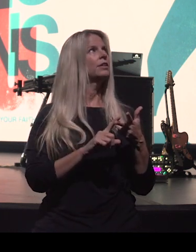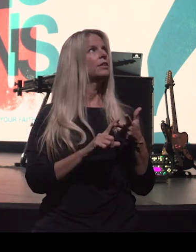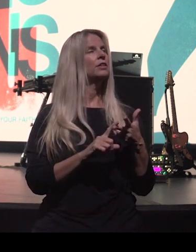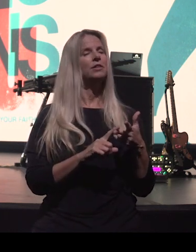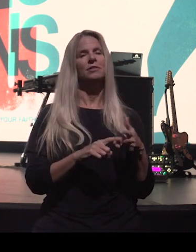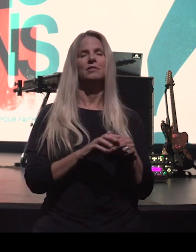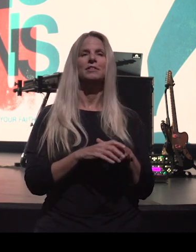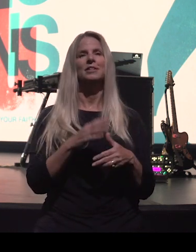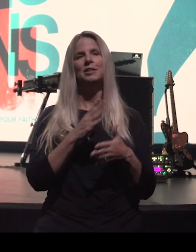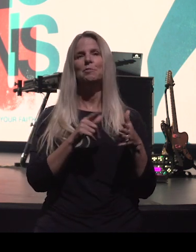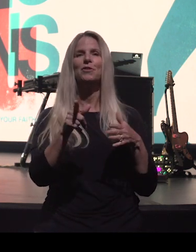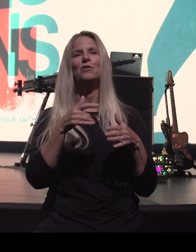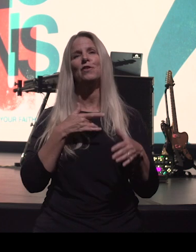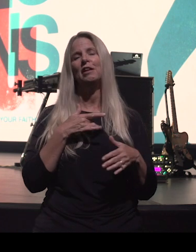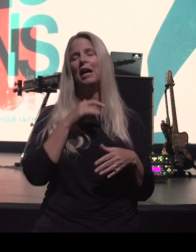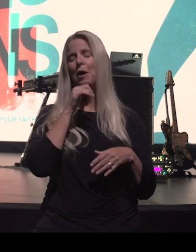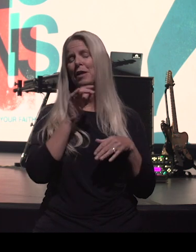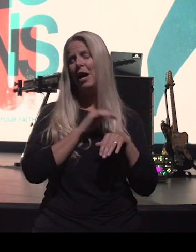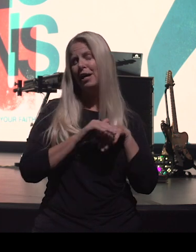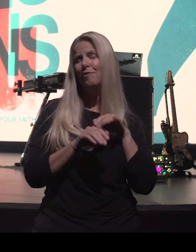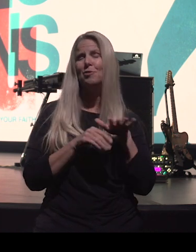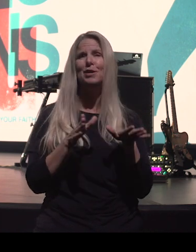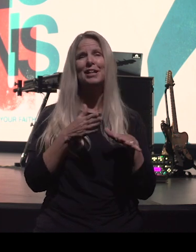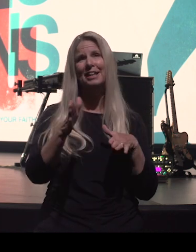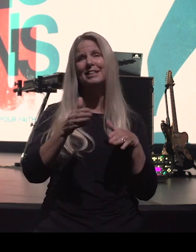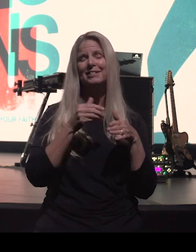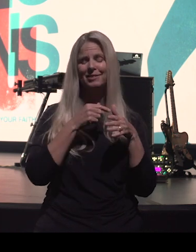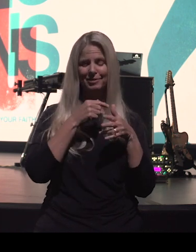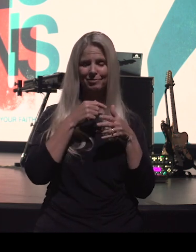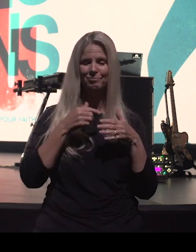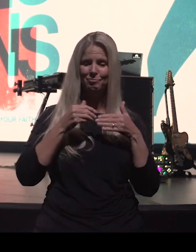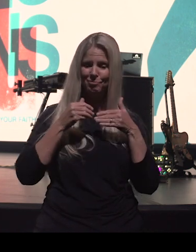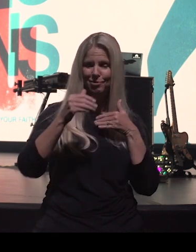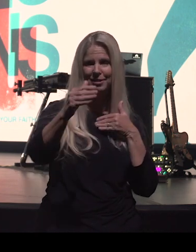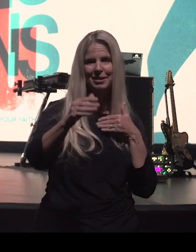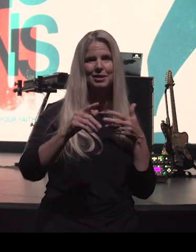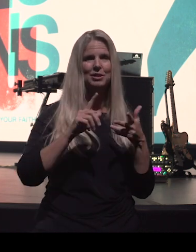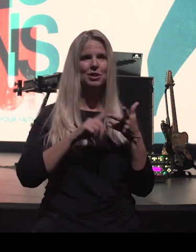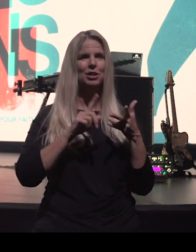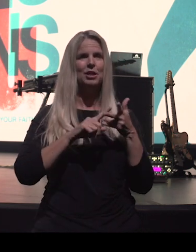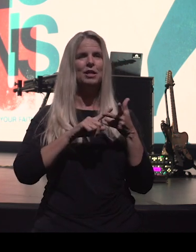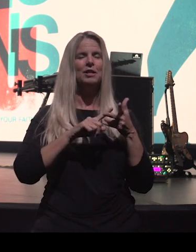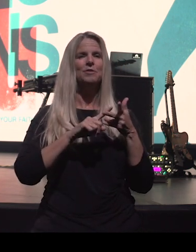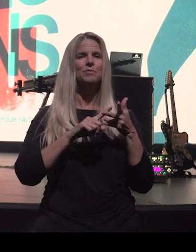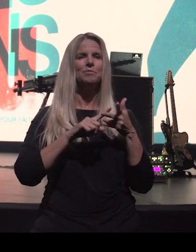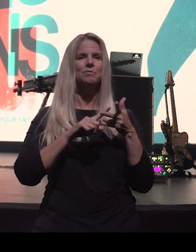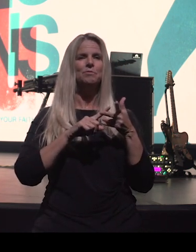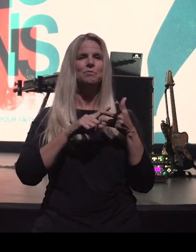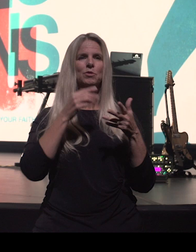on, okay? All right, here it is, last one, okay? The look-good-on-the-outside Christian.